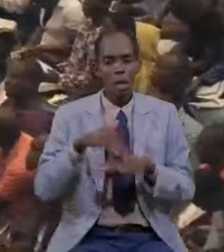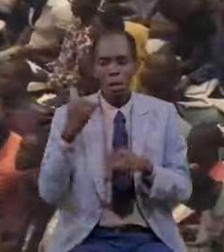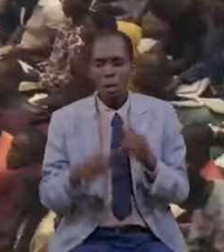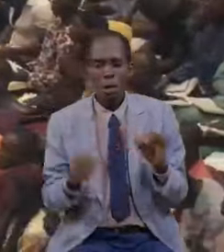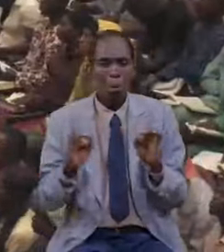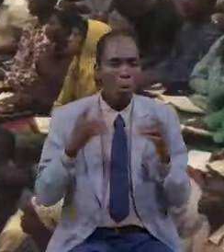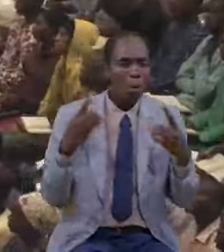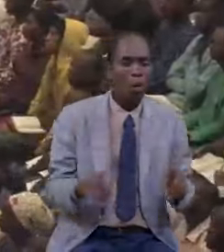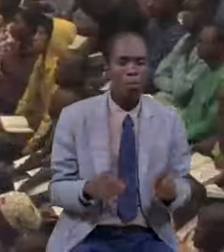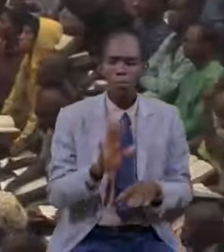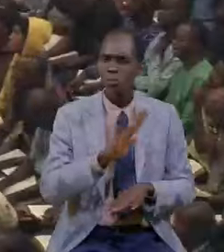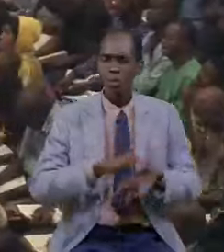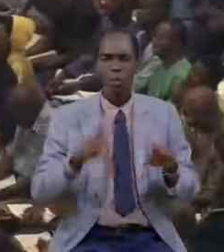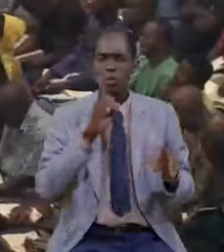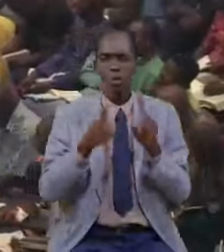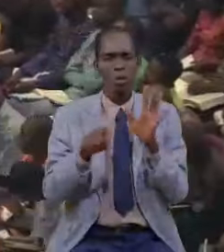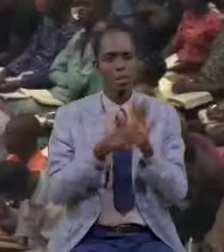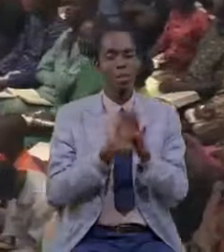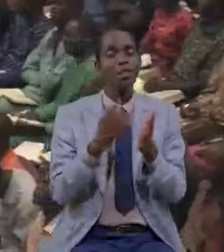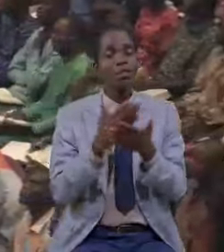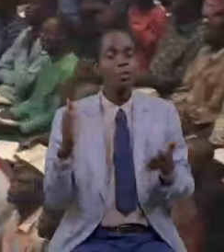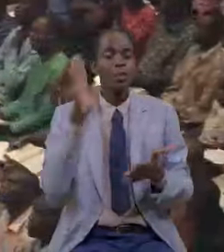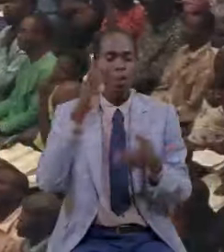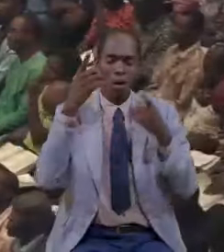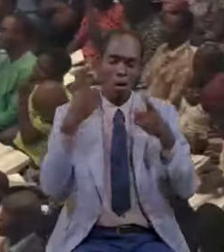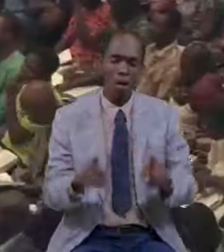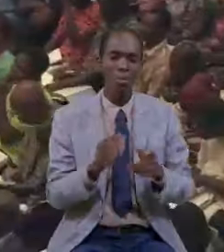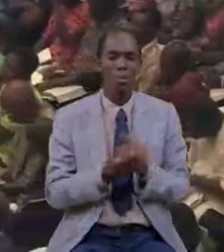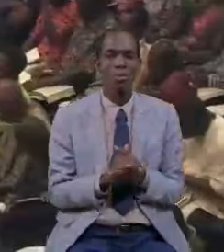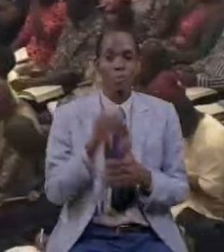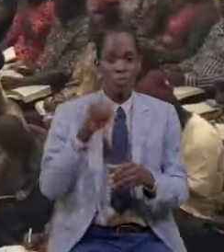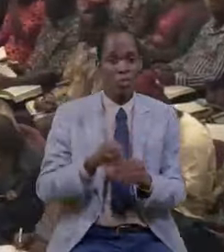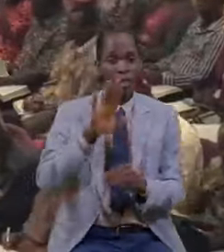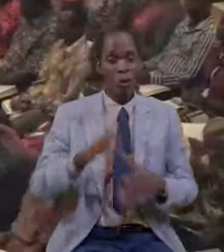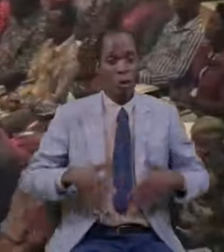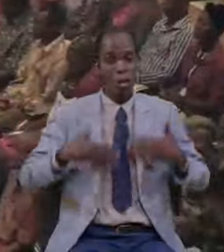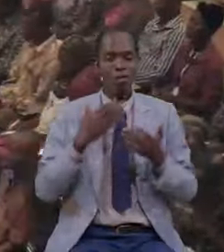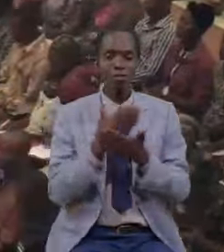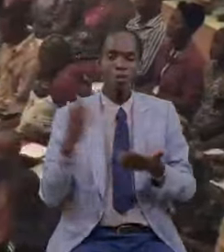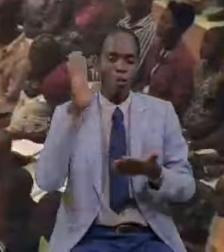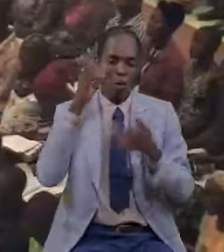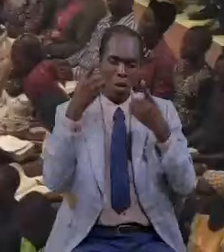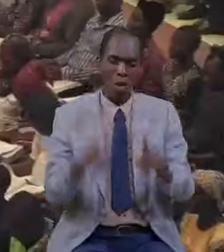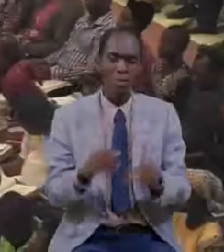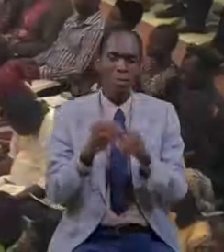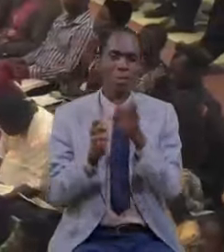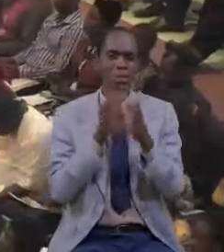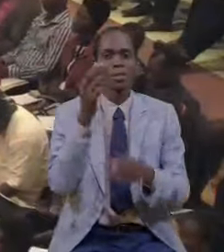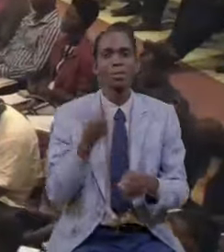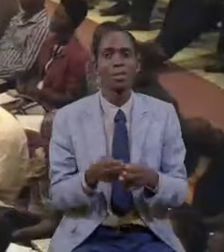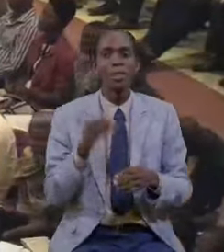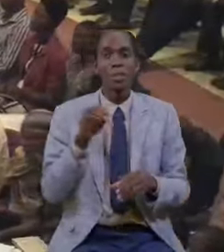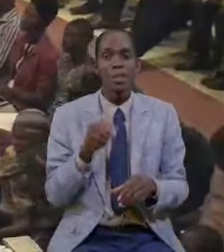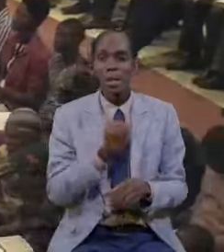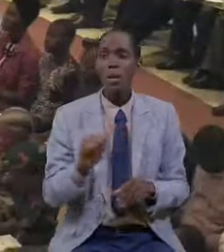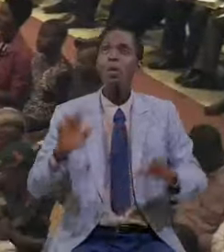that. Something is going to happen. In your life, something is going to happen. A miracle